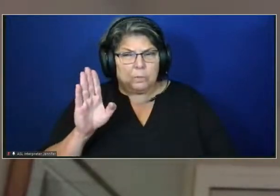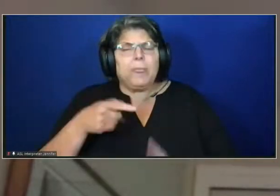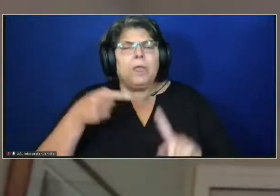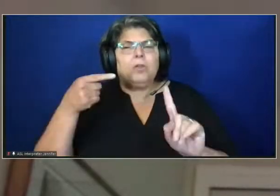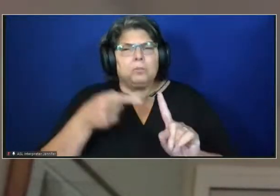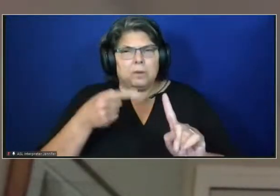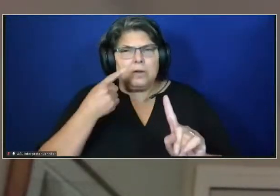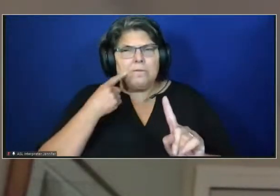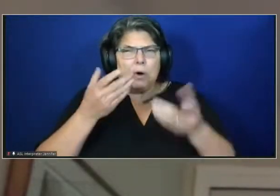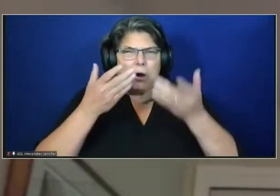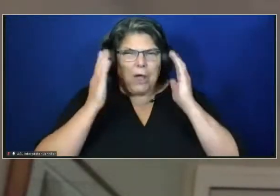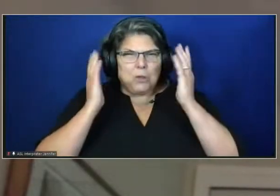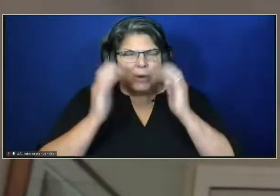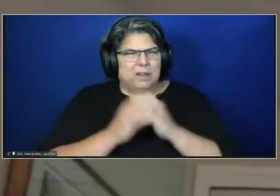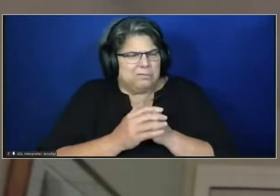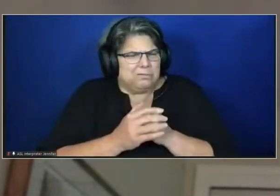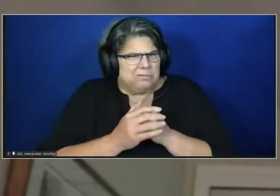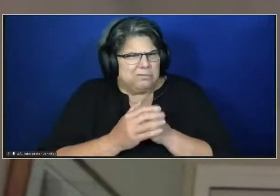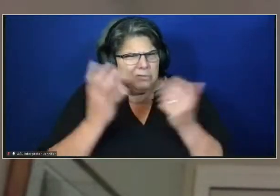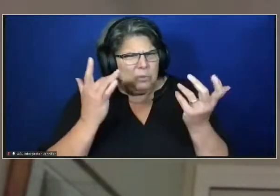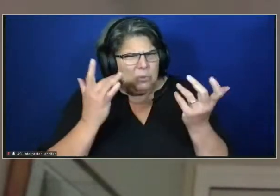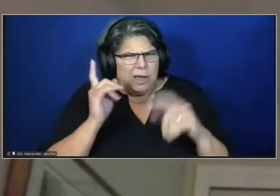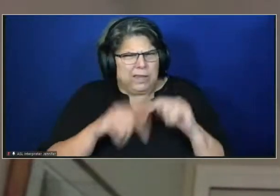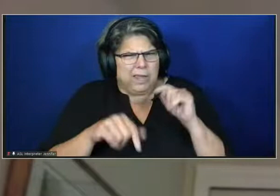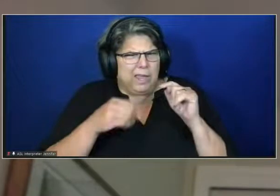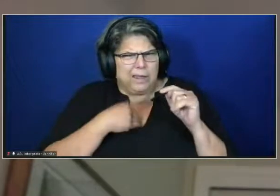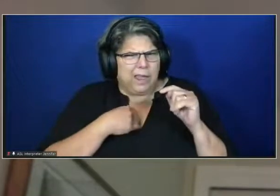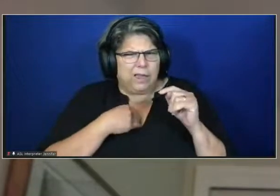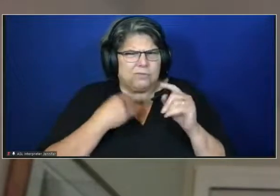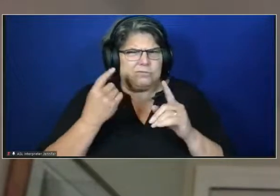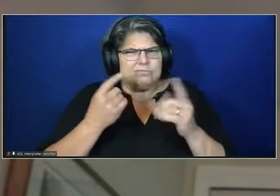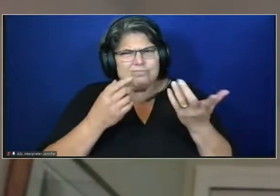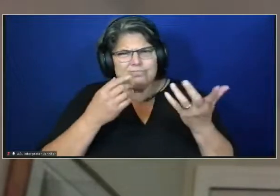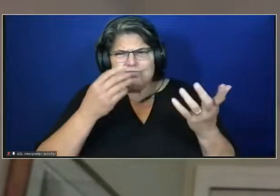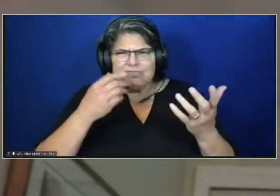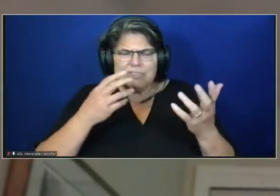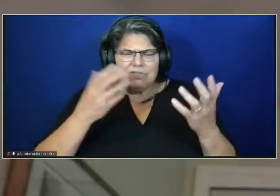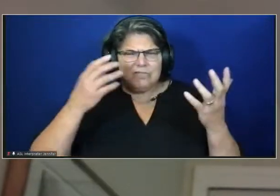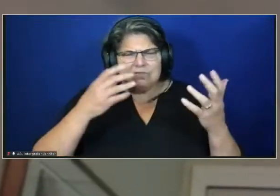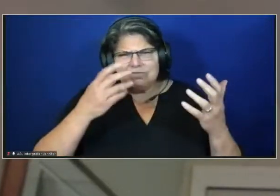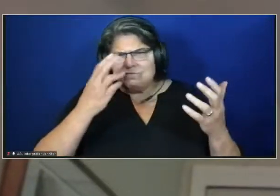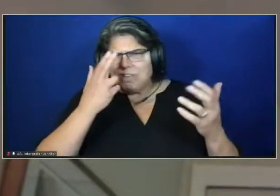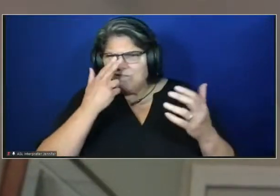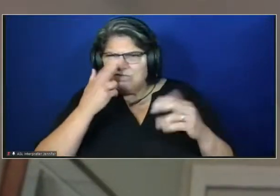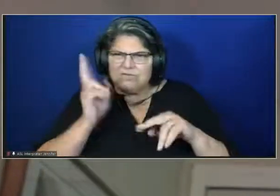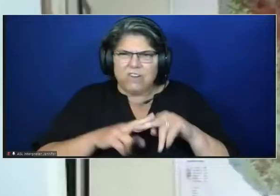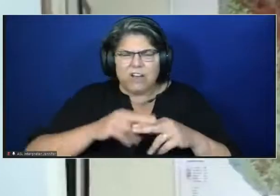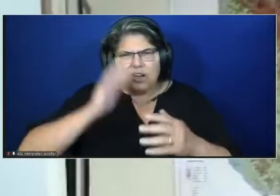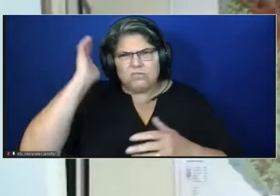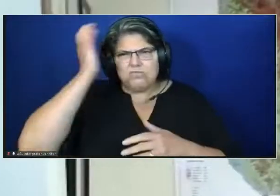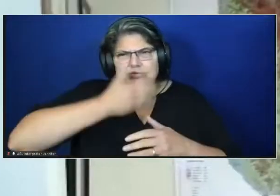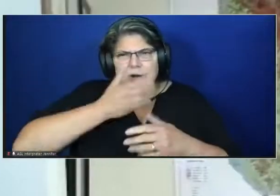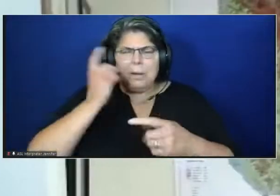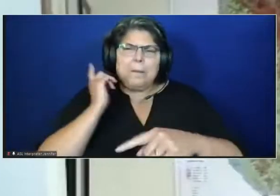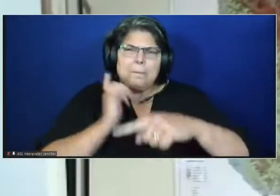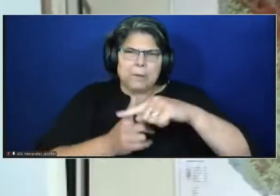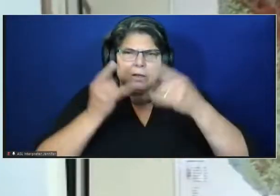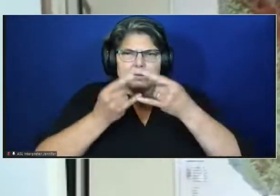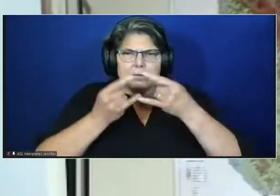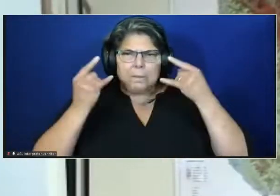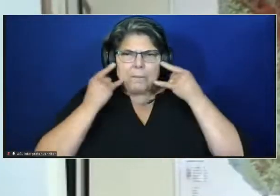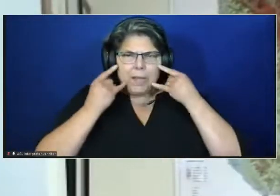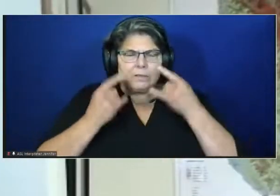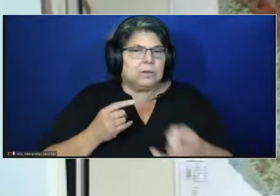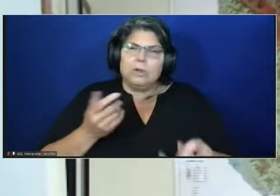for Halloween, why is it a bad idea to wear a decorative mask over a COVID mask? Well, we try not to mix those